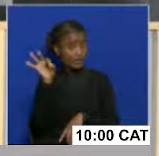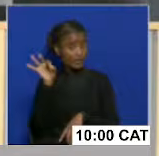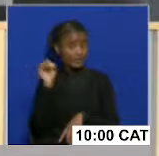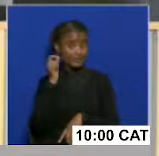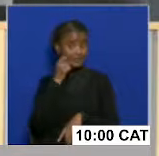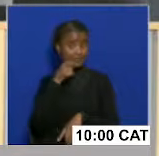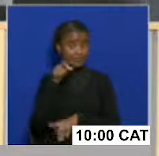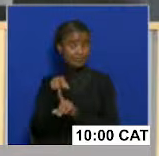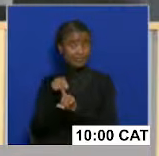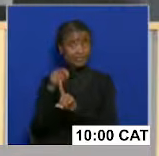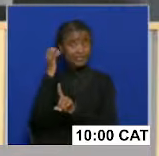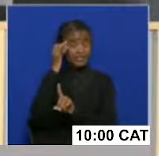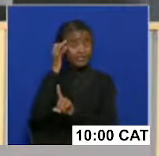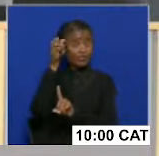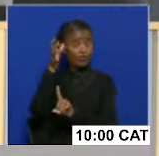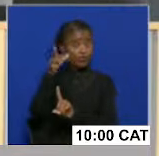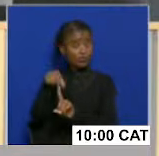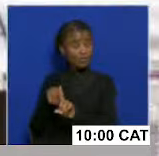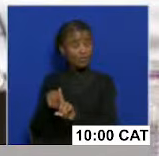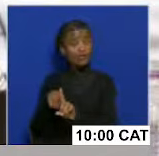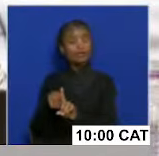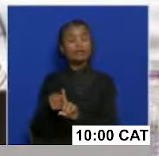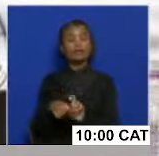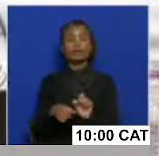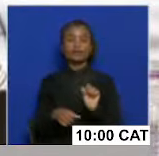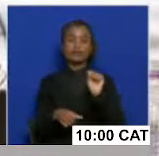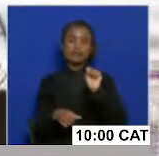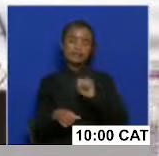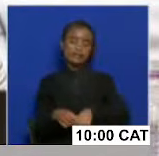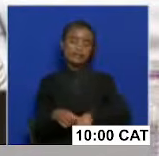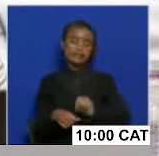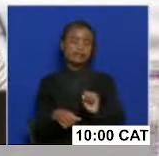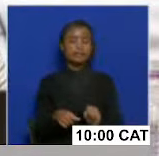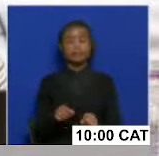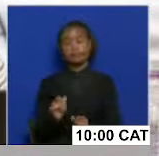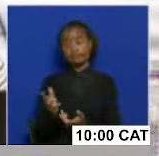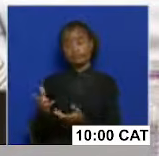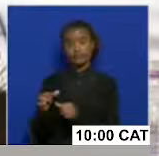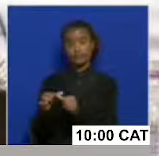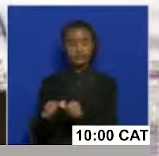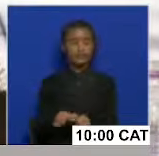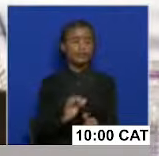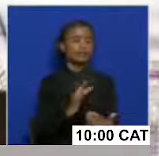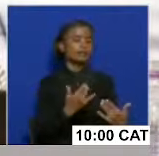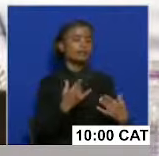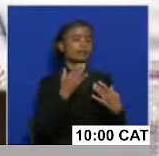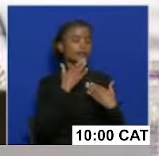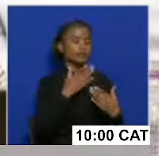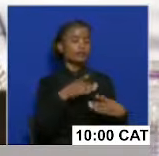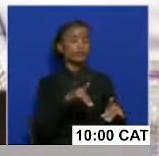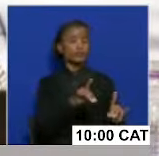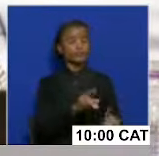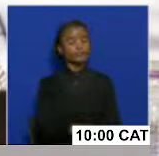Yes. All right, thank you. Yes, Ms. Mklasedi. Thank you, Chairperson. Witness K, you've